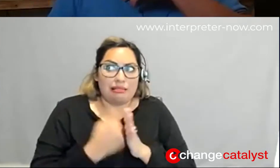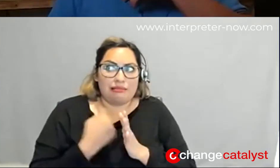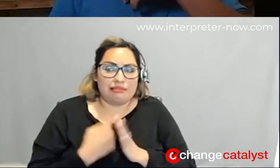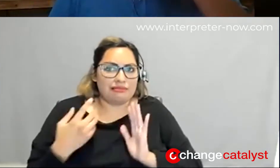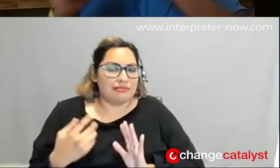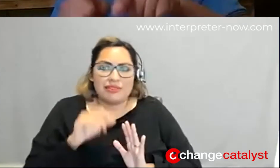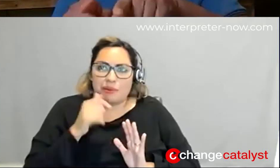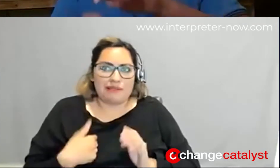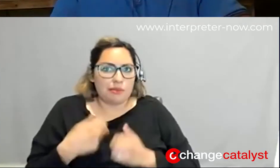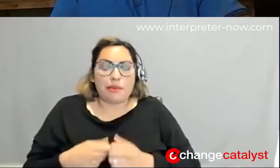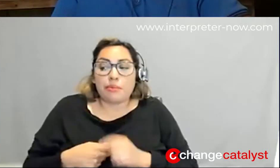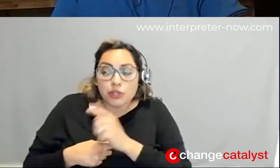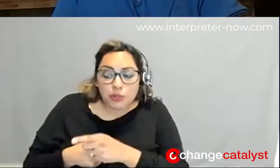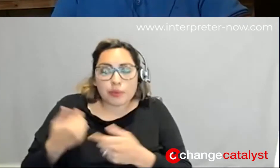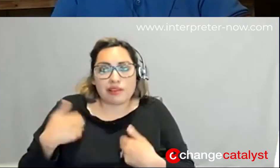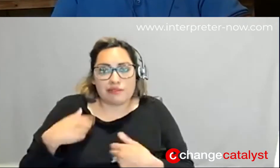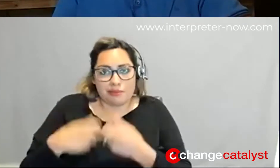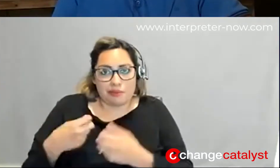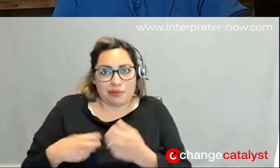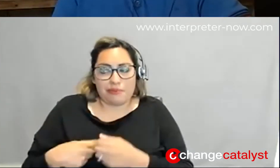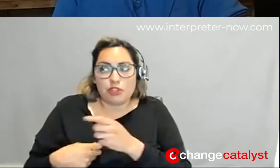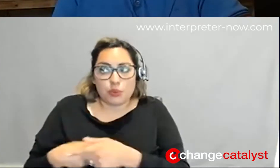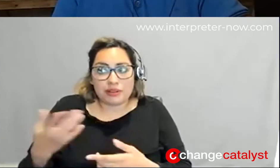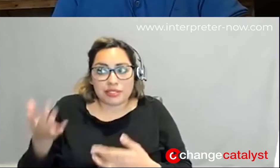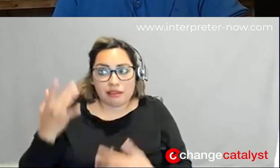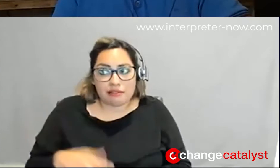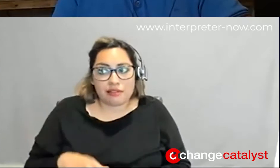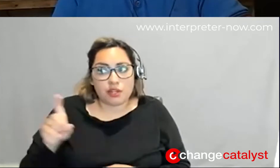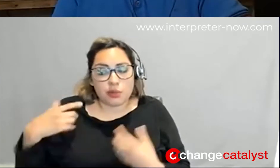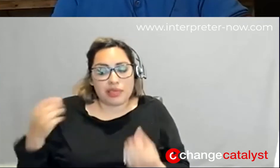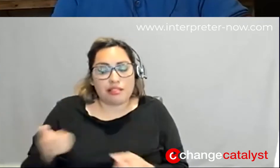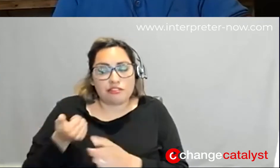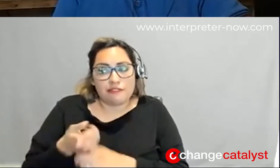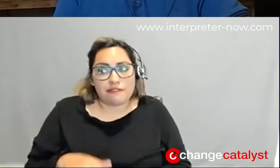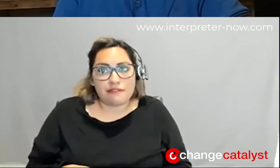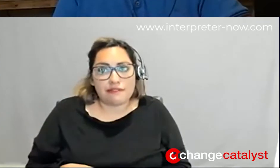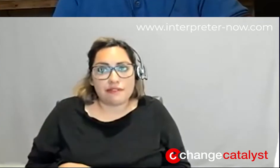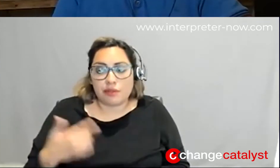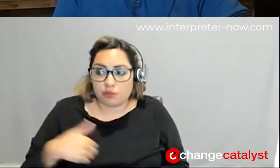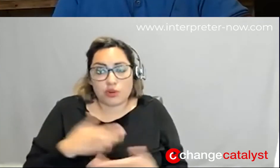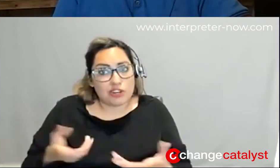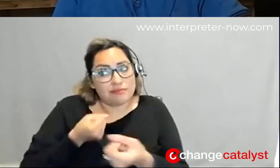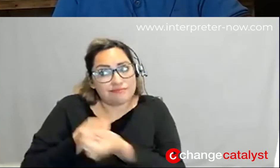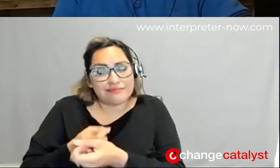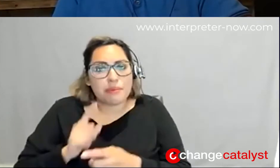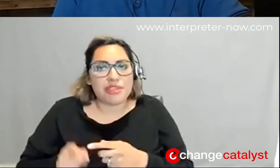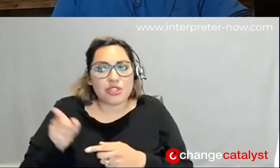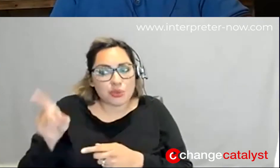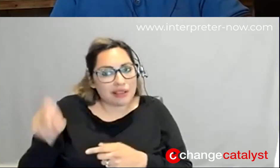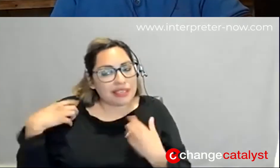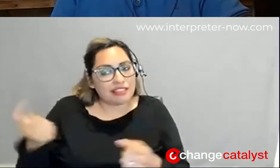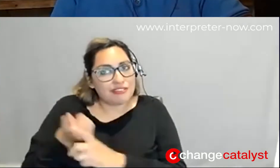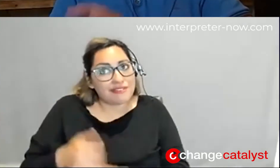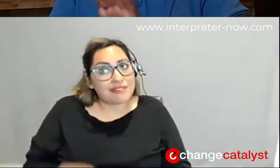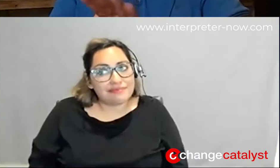have the problem. You have the problem. You guys are sick and you need to heal yourselves. We're here to help you, but you're the ones that need to heal.